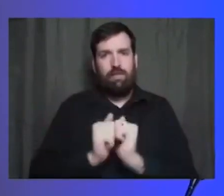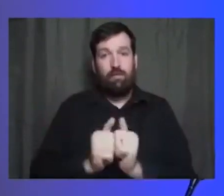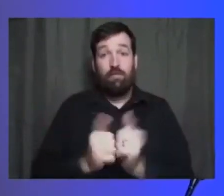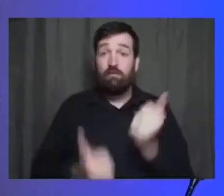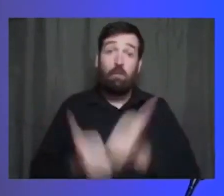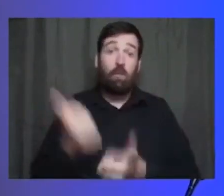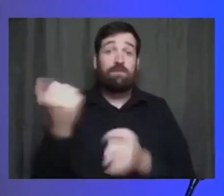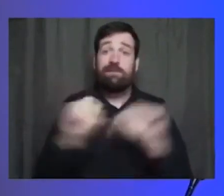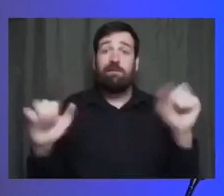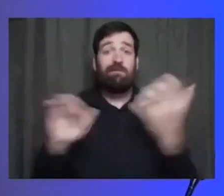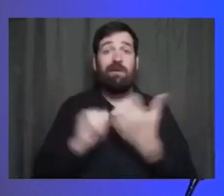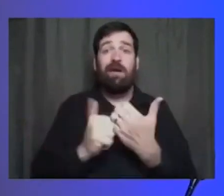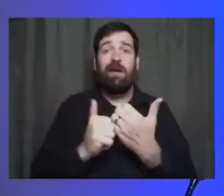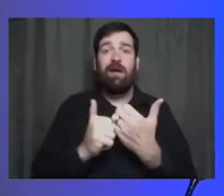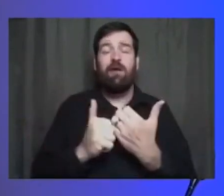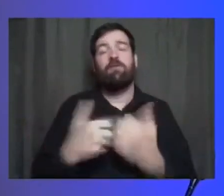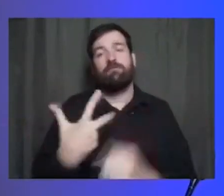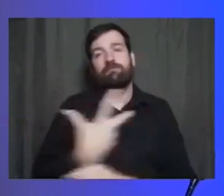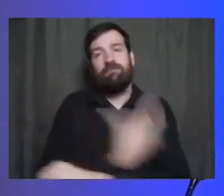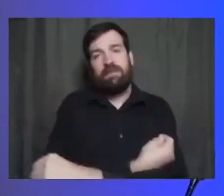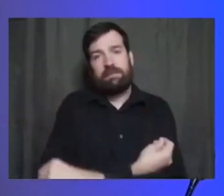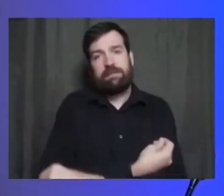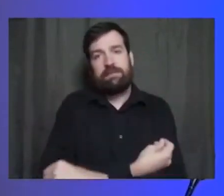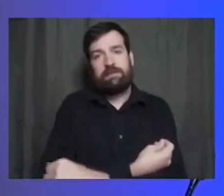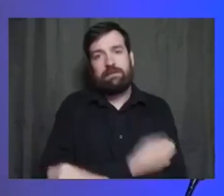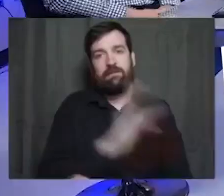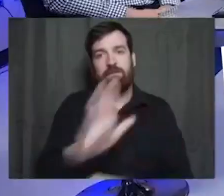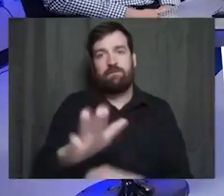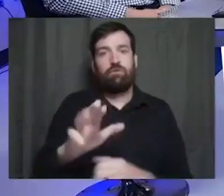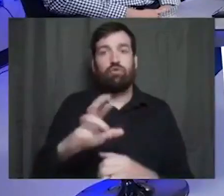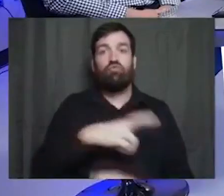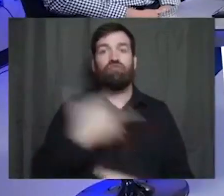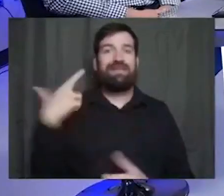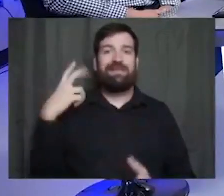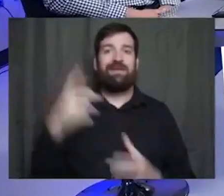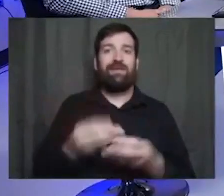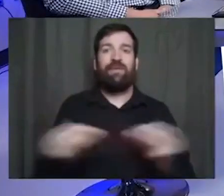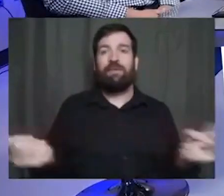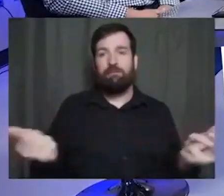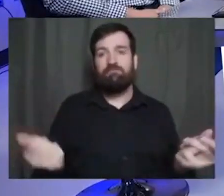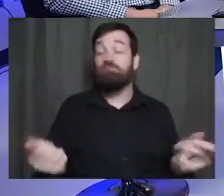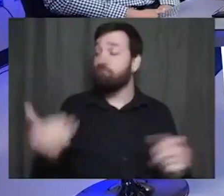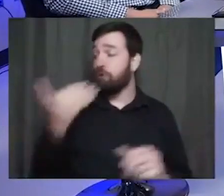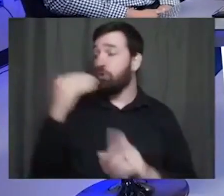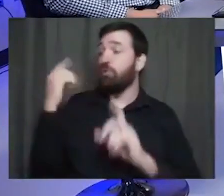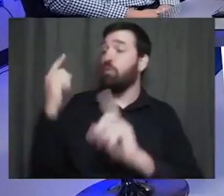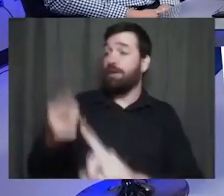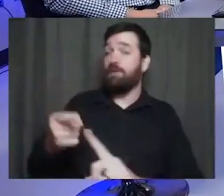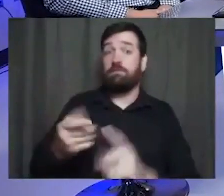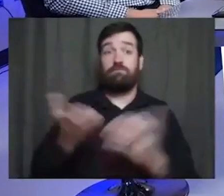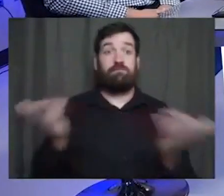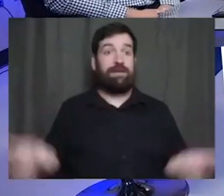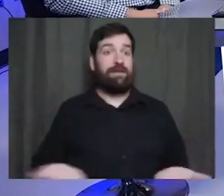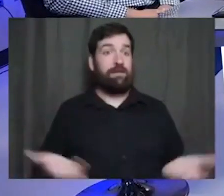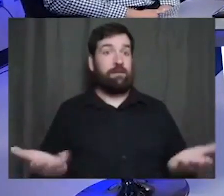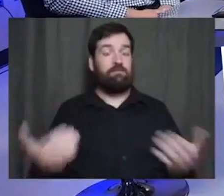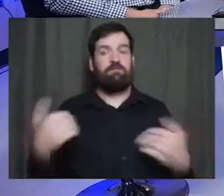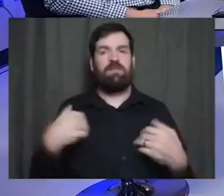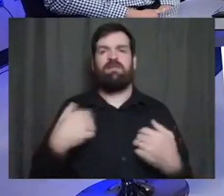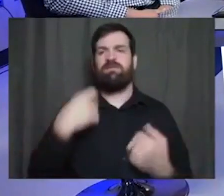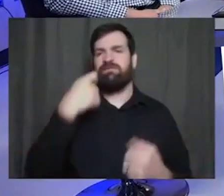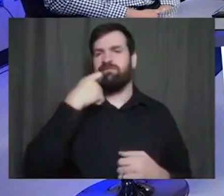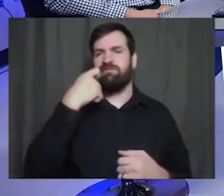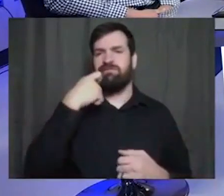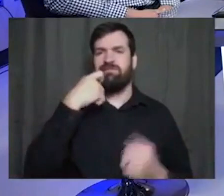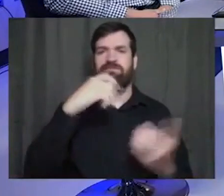to get vaccinated and eliminate your risk. Yeah. And I think that's a great point. Right here in front of me, I have a recent morbidity and